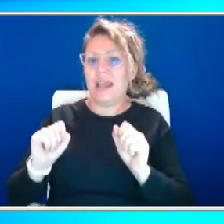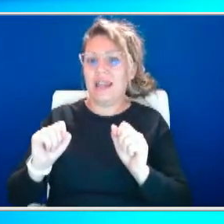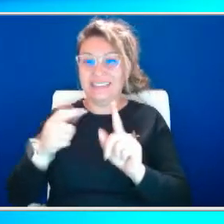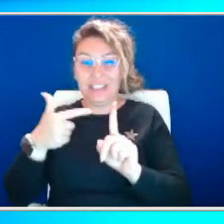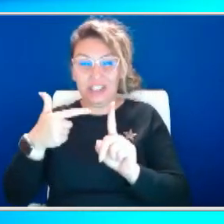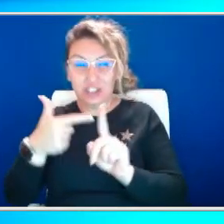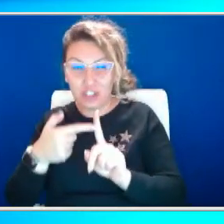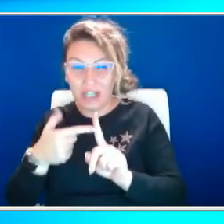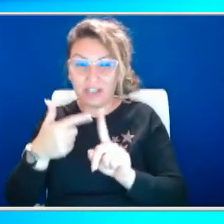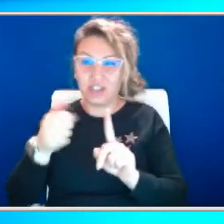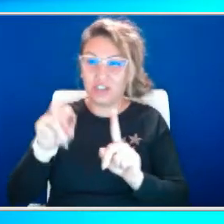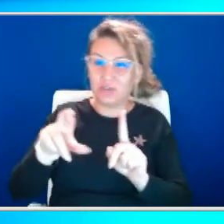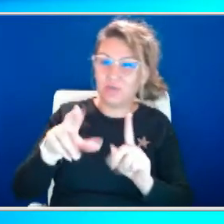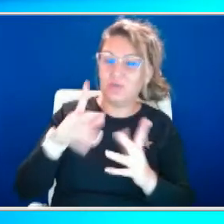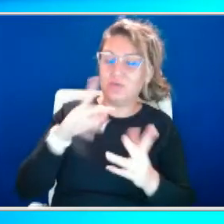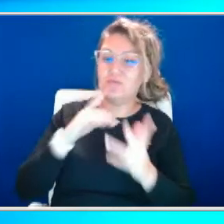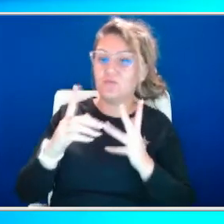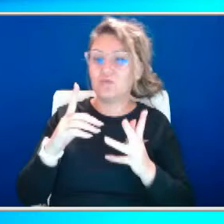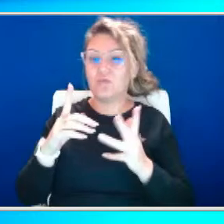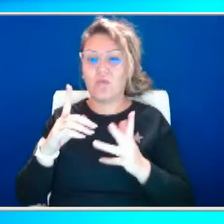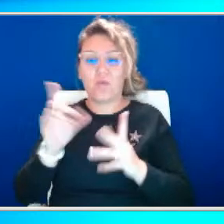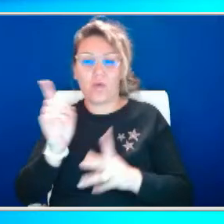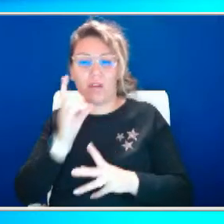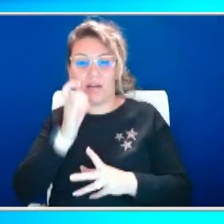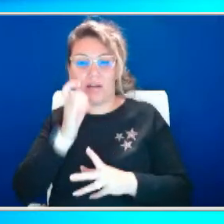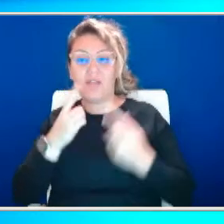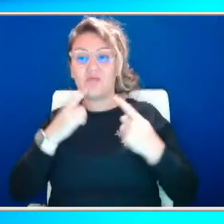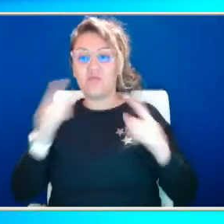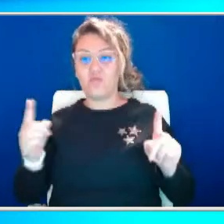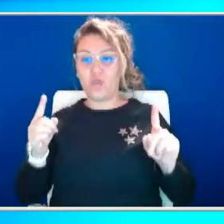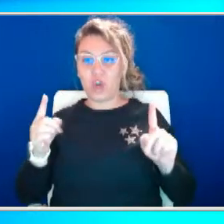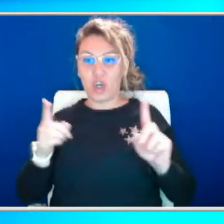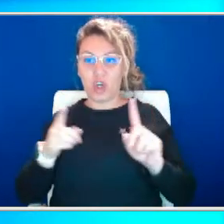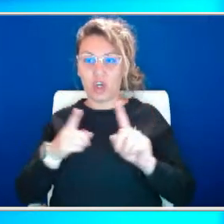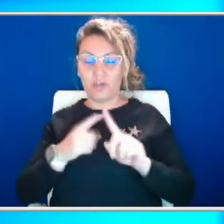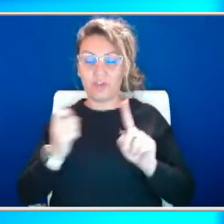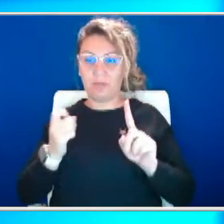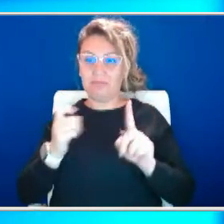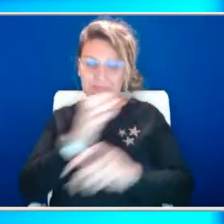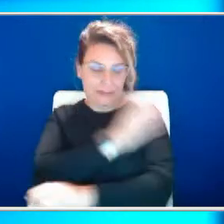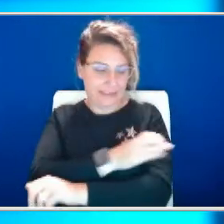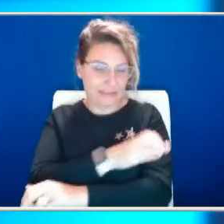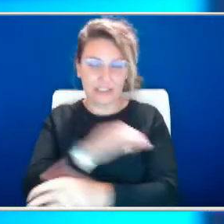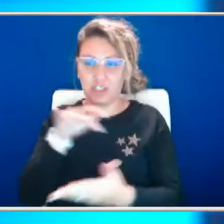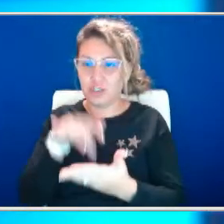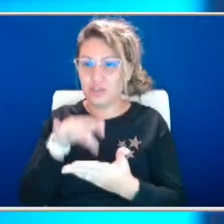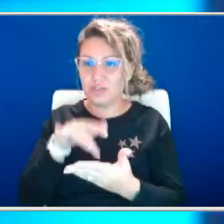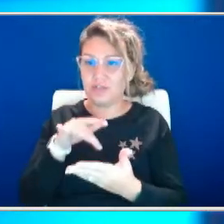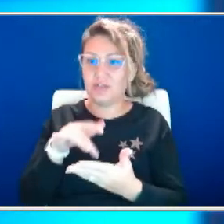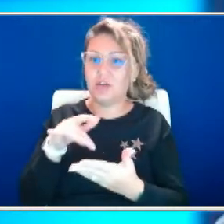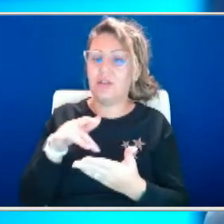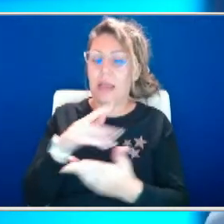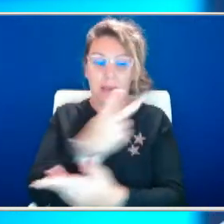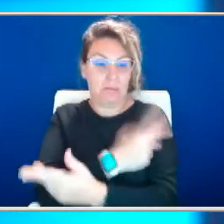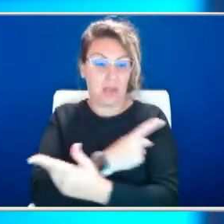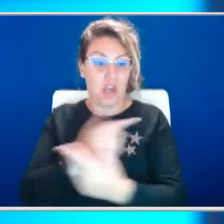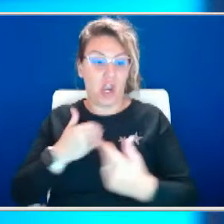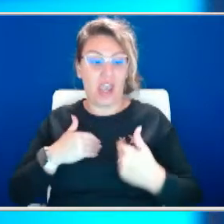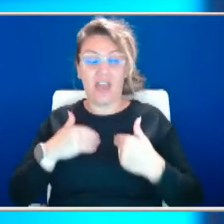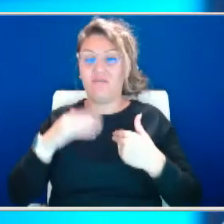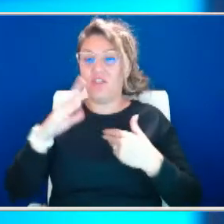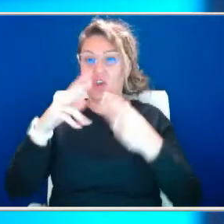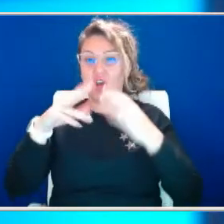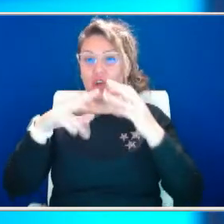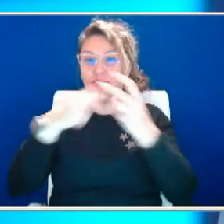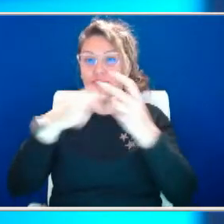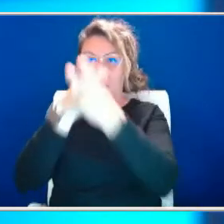wanted. We know that where it doesn't work too from the clinical study. So when a patient does have, you know, say a herniated disc in their back, say they have more leg pain